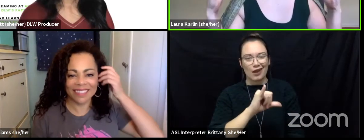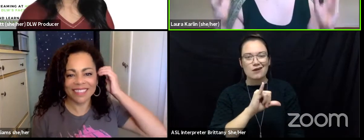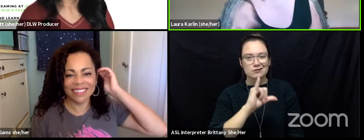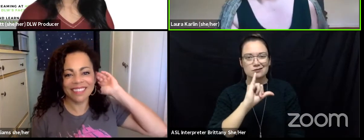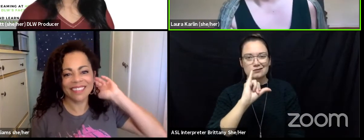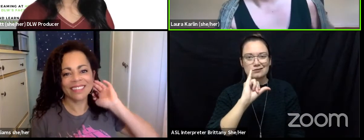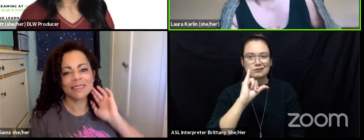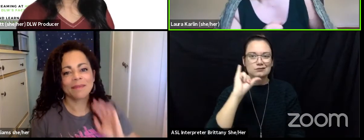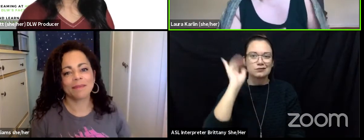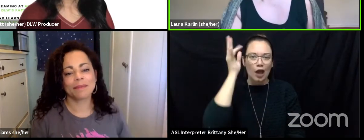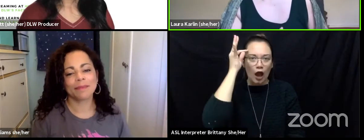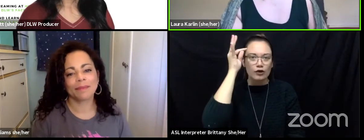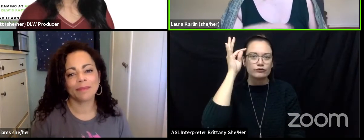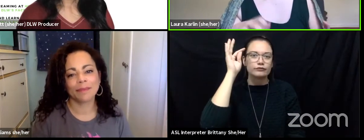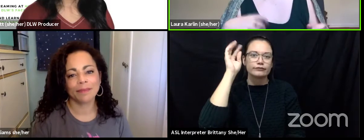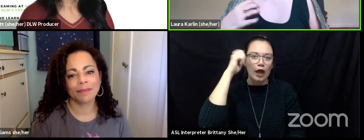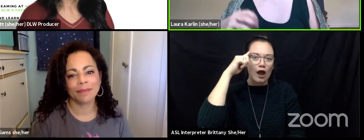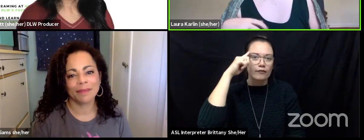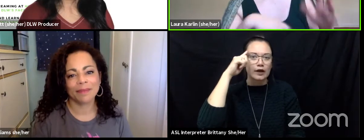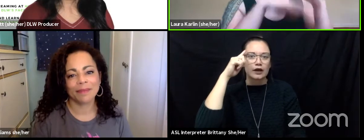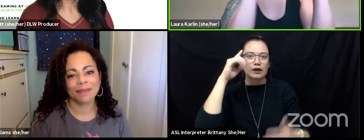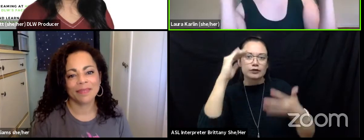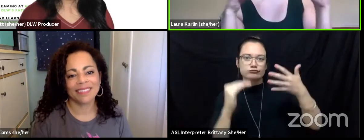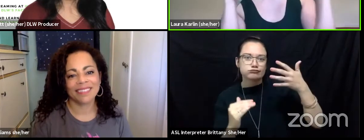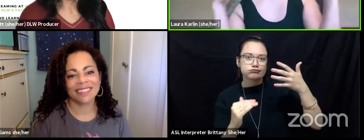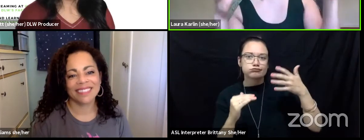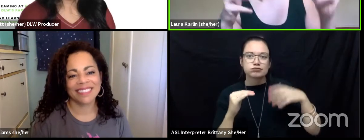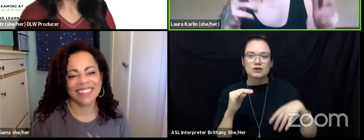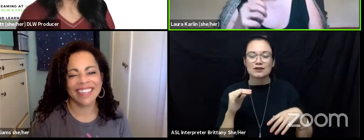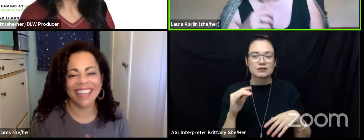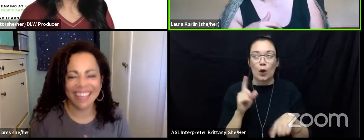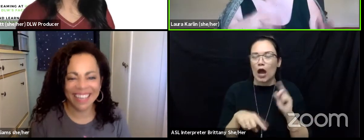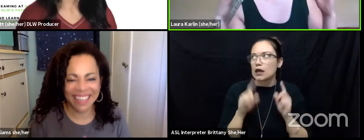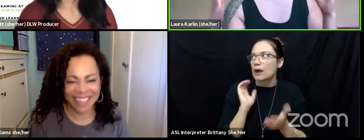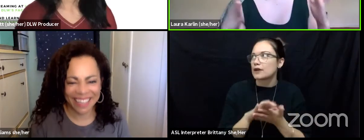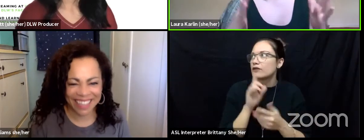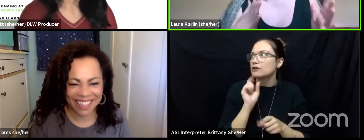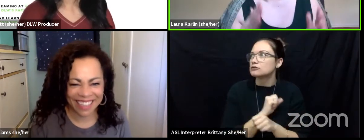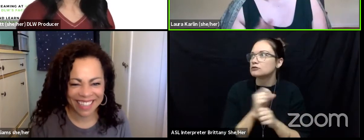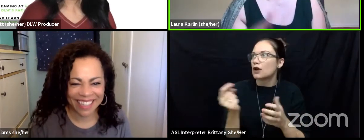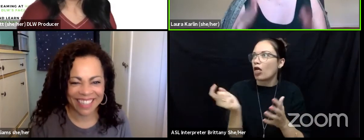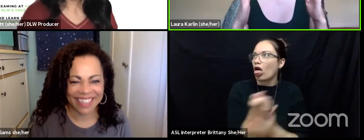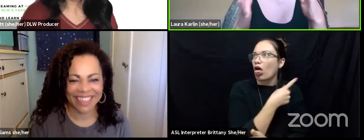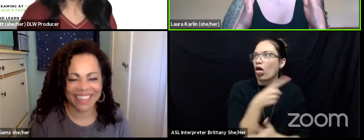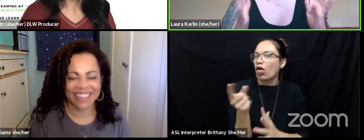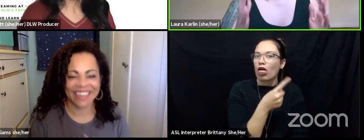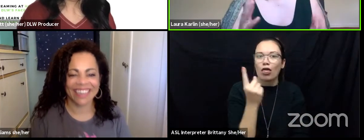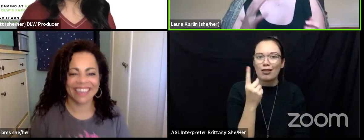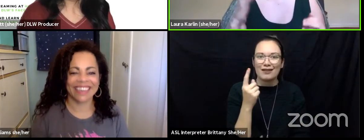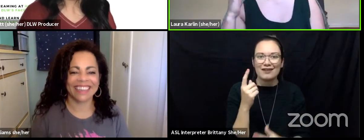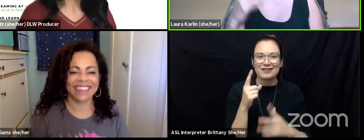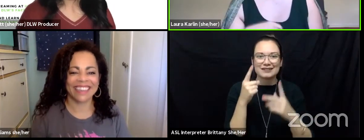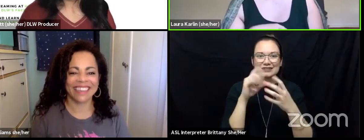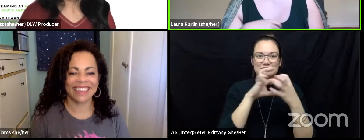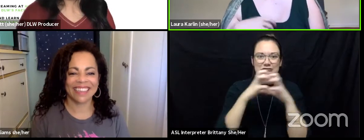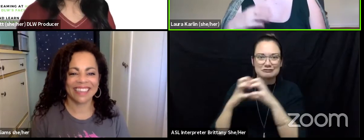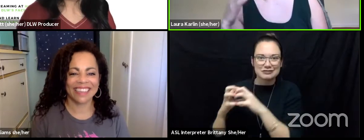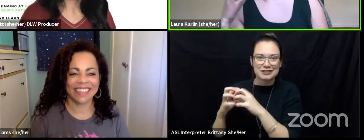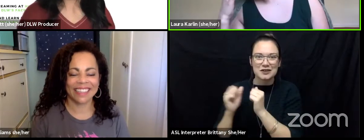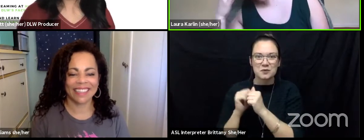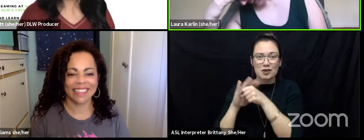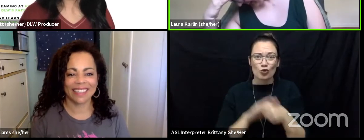blah. I can't believe I just went like blah at all these massive intersections of oppression.